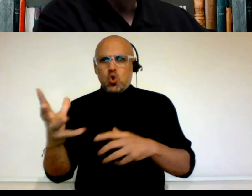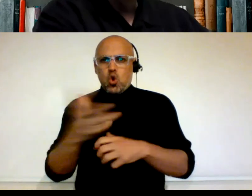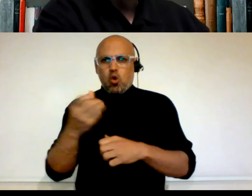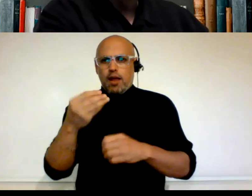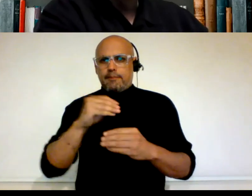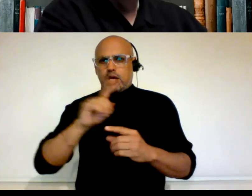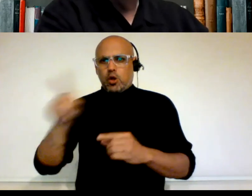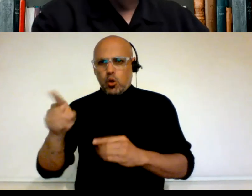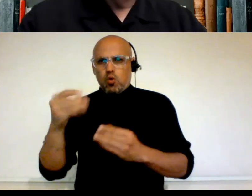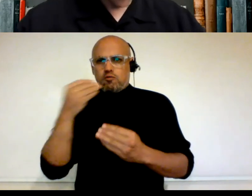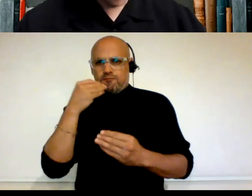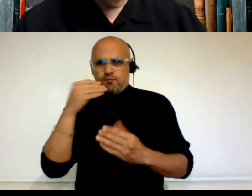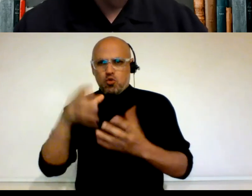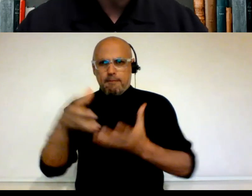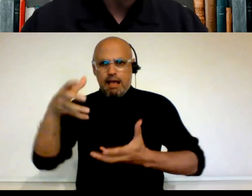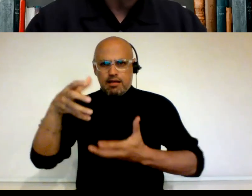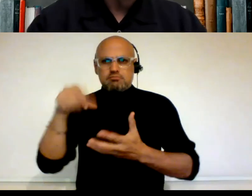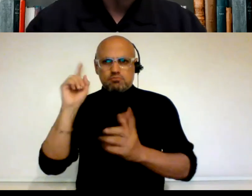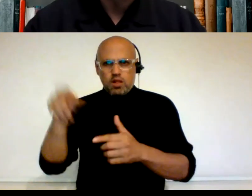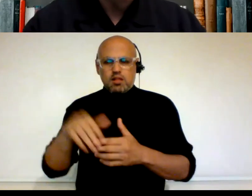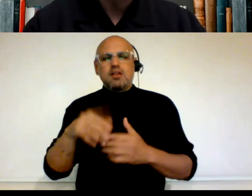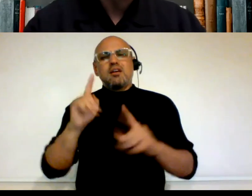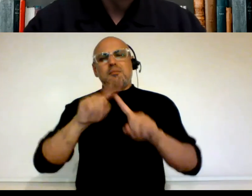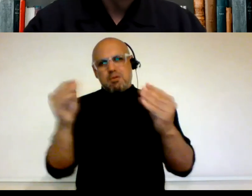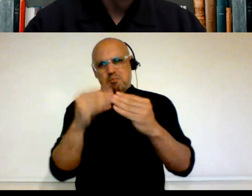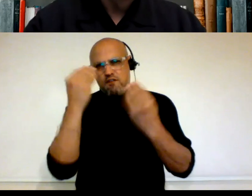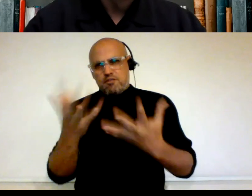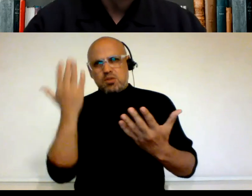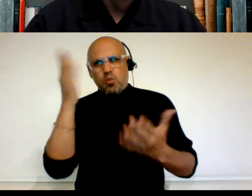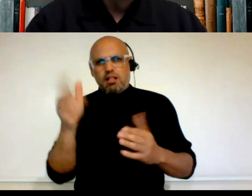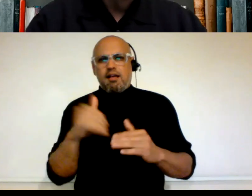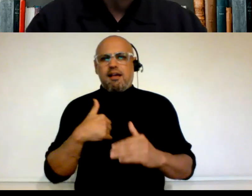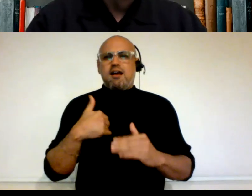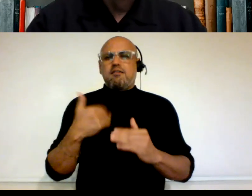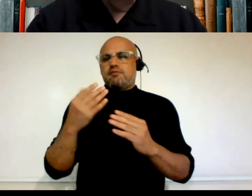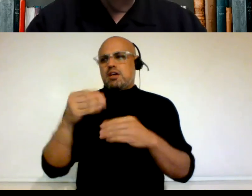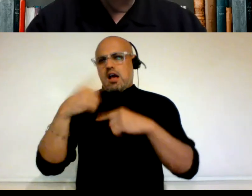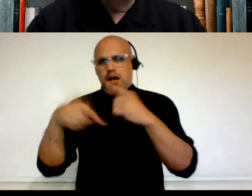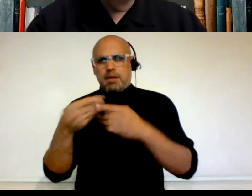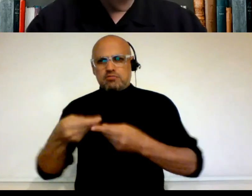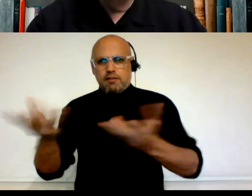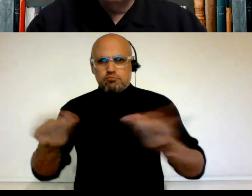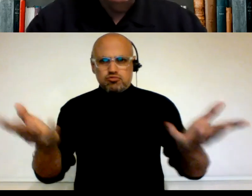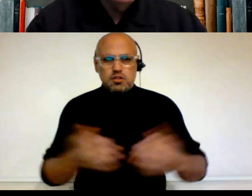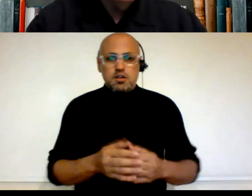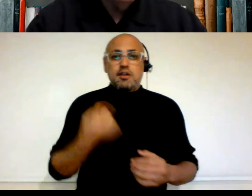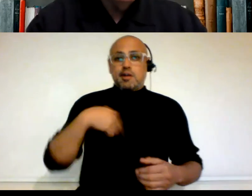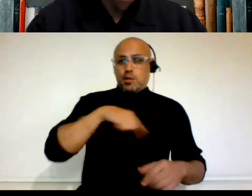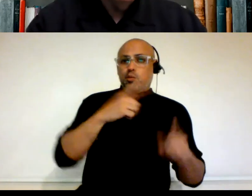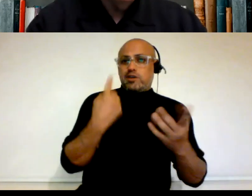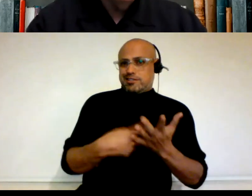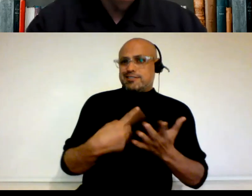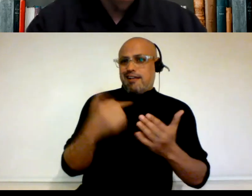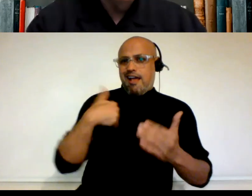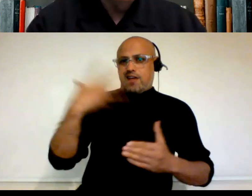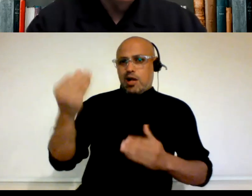more information about meal distribution on campus. We are discussing having a outside place in front of